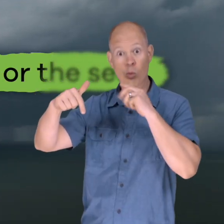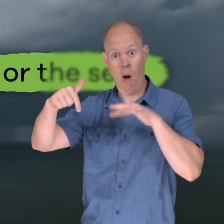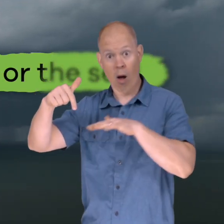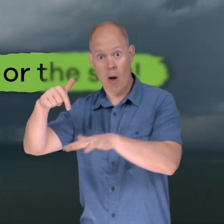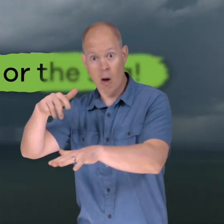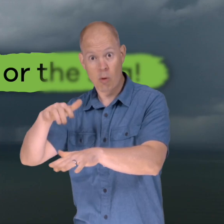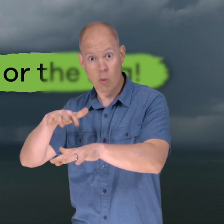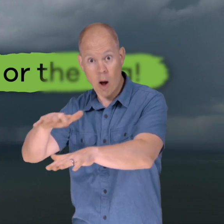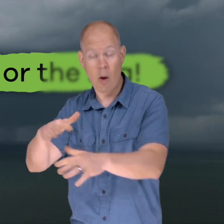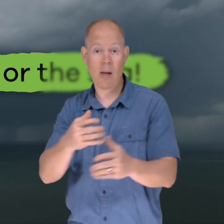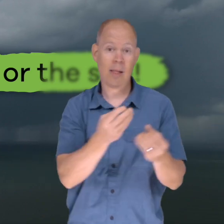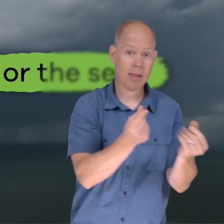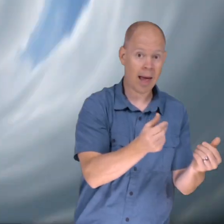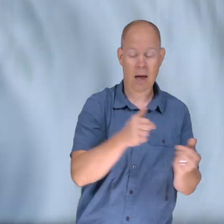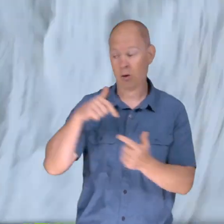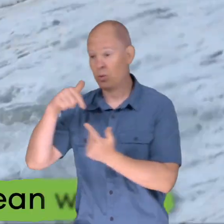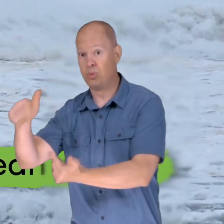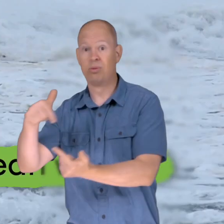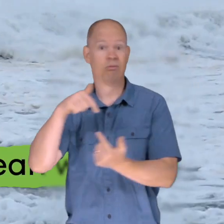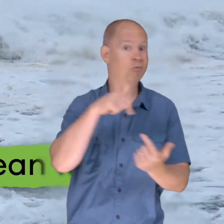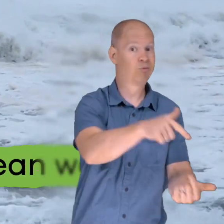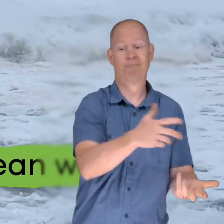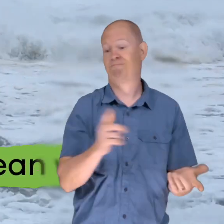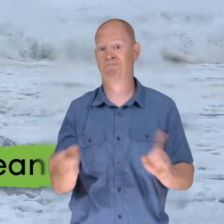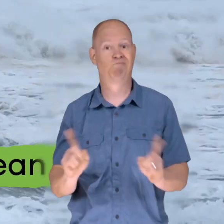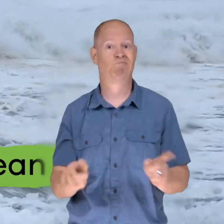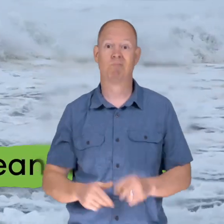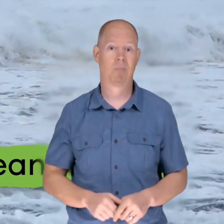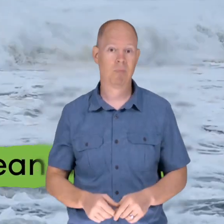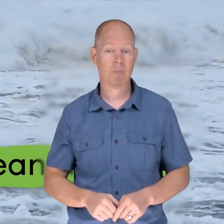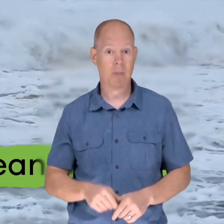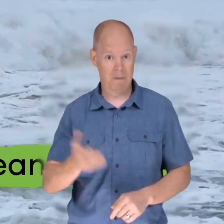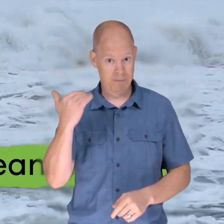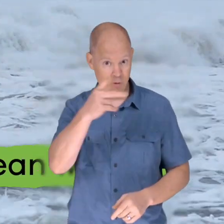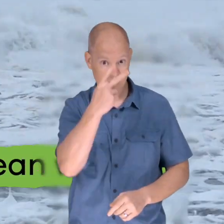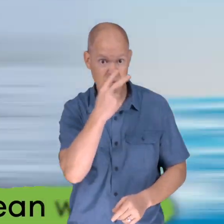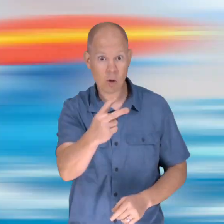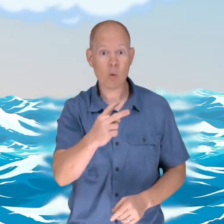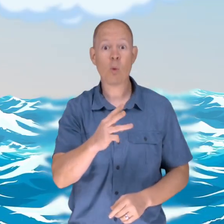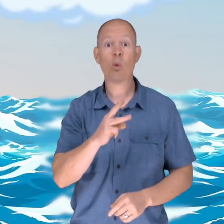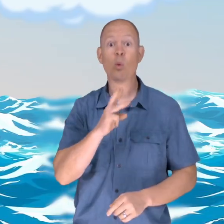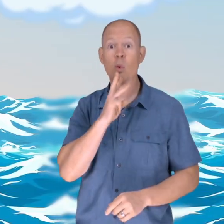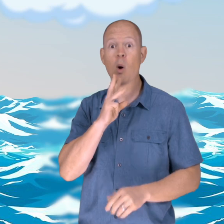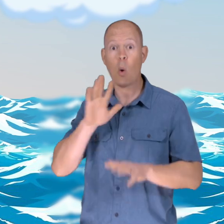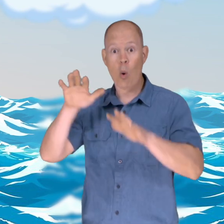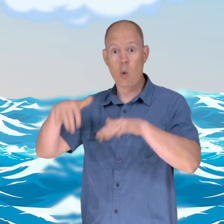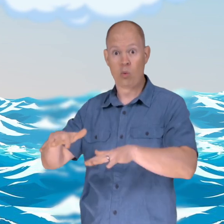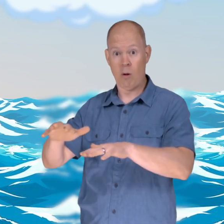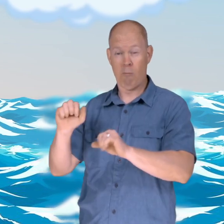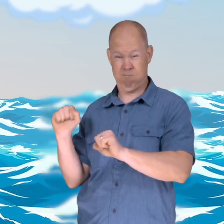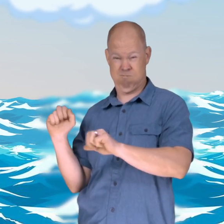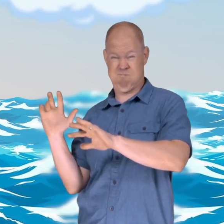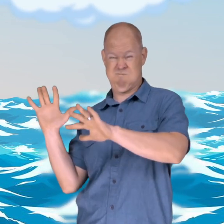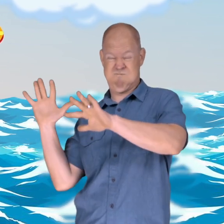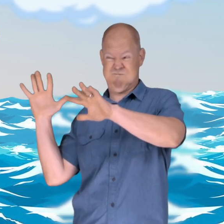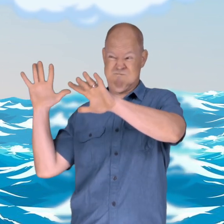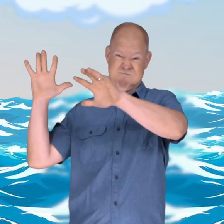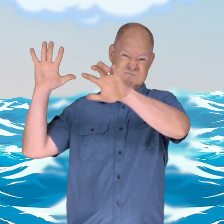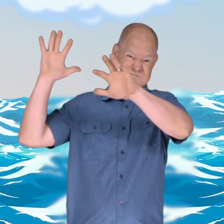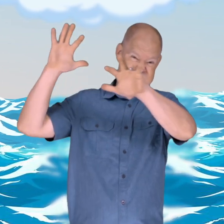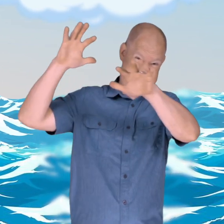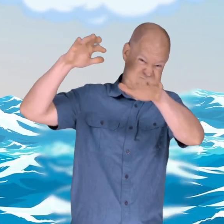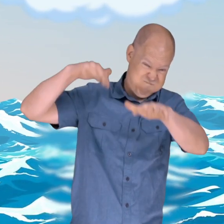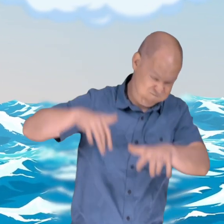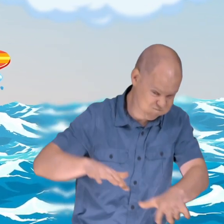land or the sea. Ever seen a super huge ocean wave? Tsunamis make those waves look